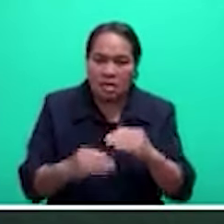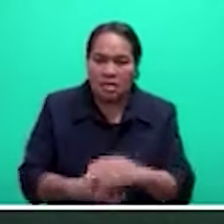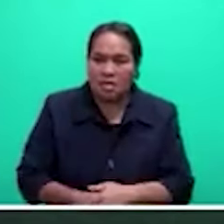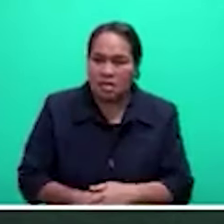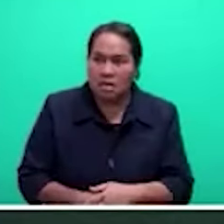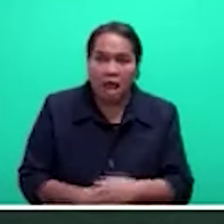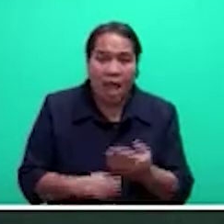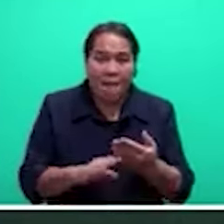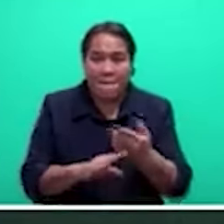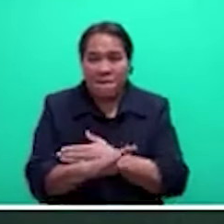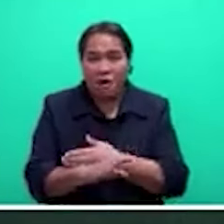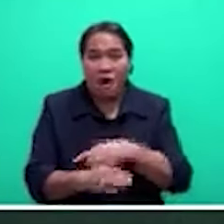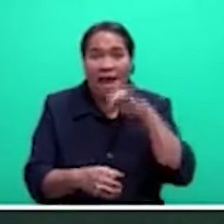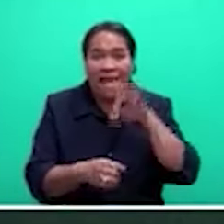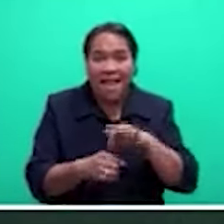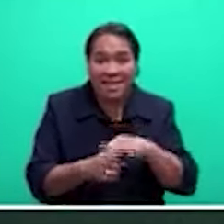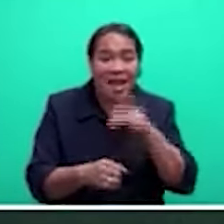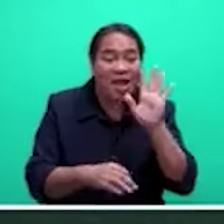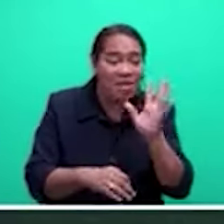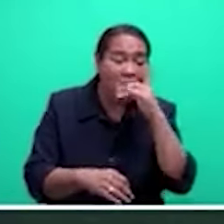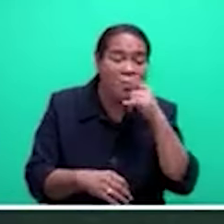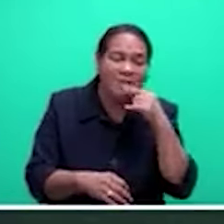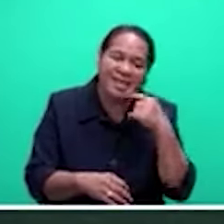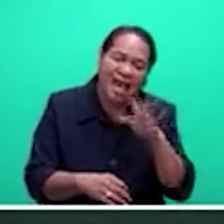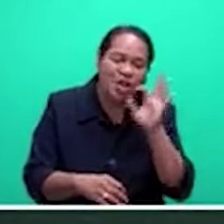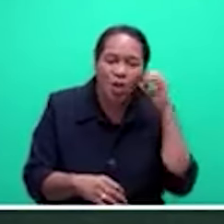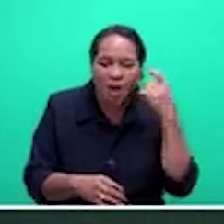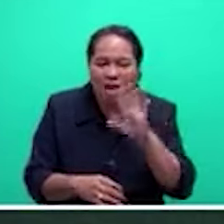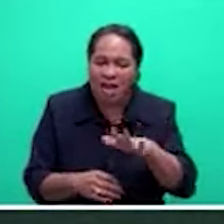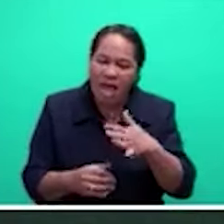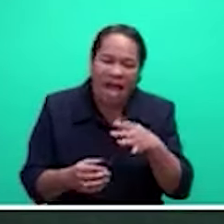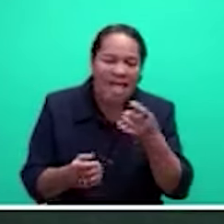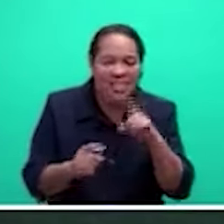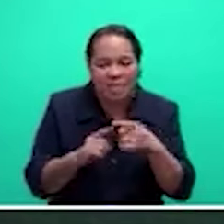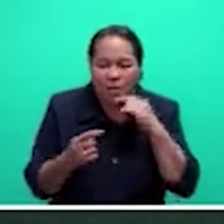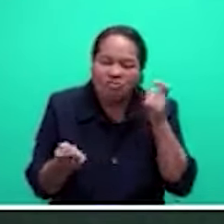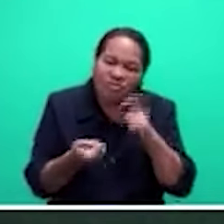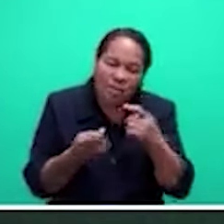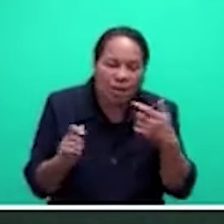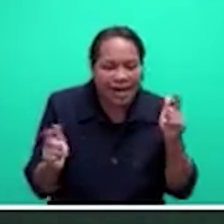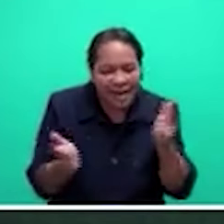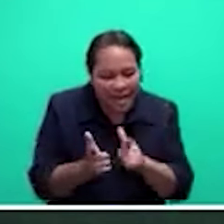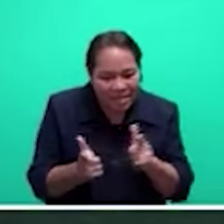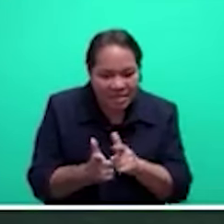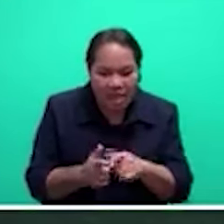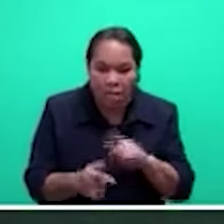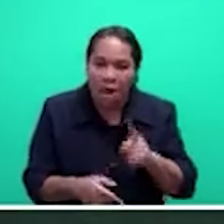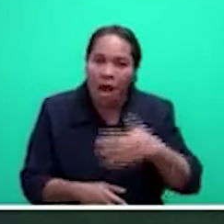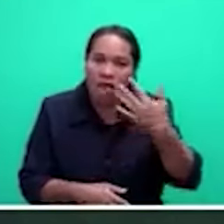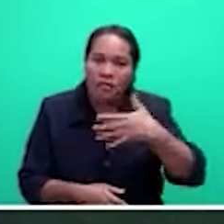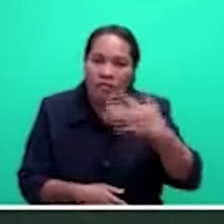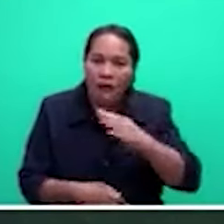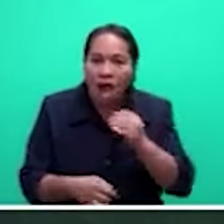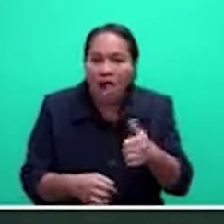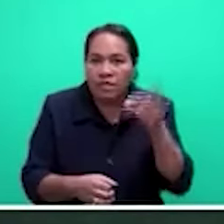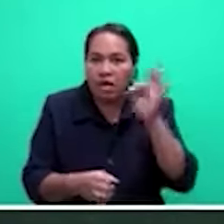Before the election, people were promised that the prices of goods and services will go down. But as soon as the government came in, 15% back, sir. We all know